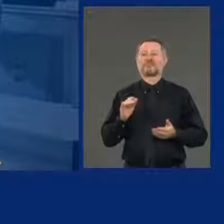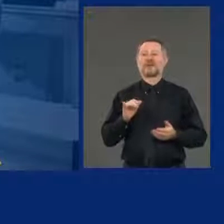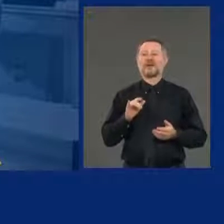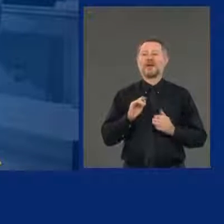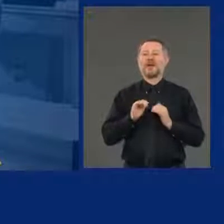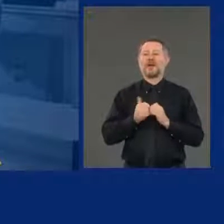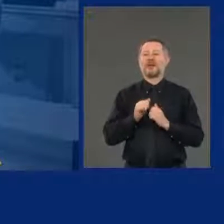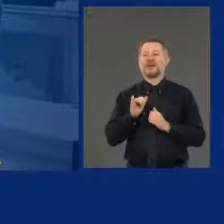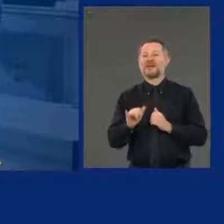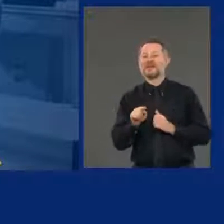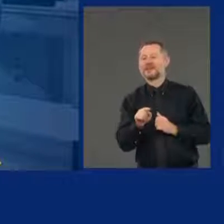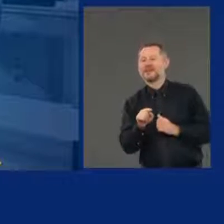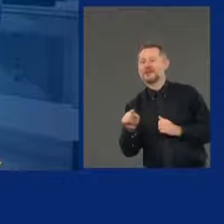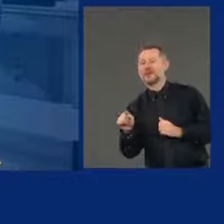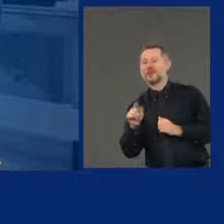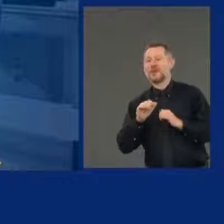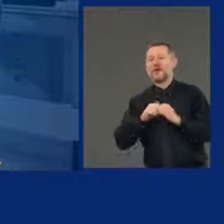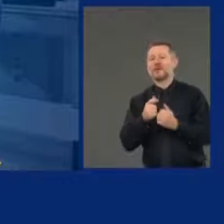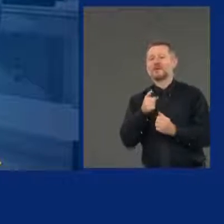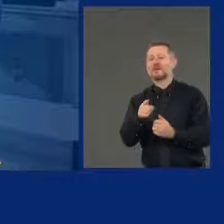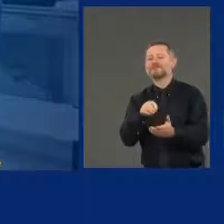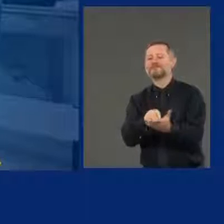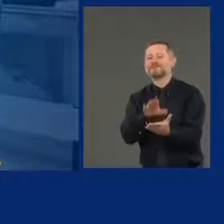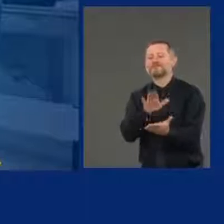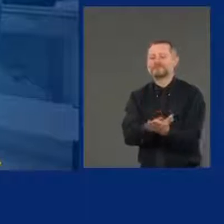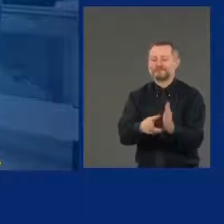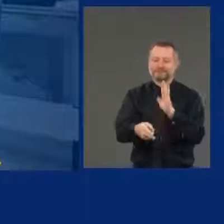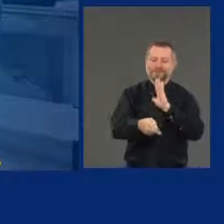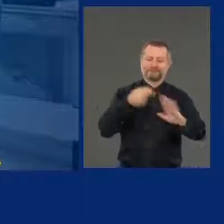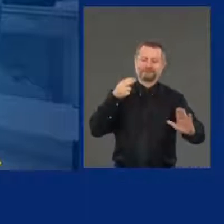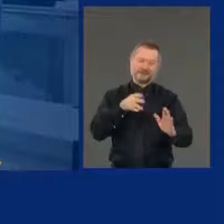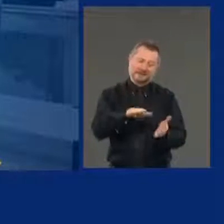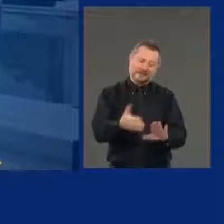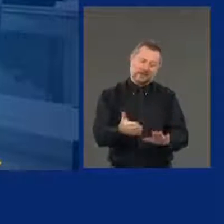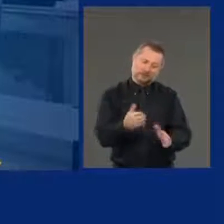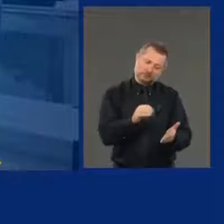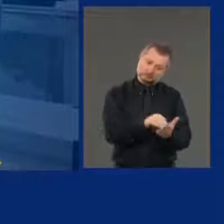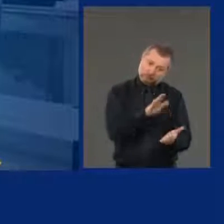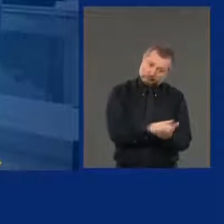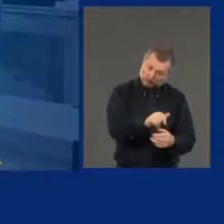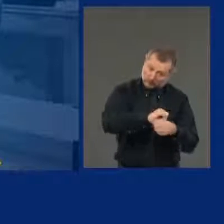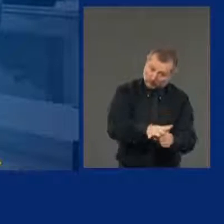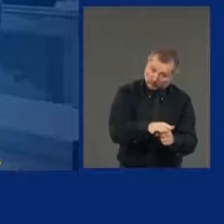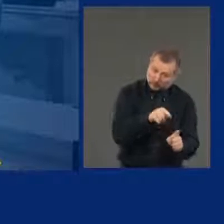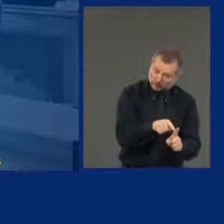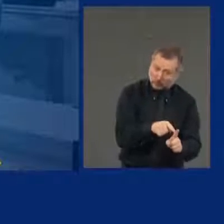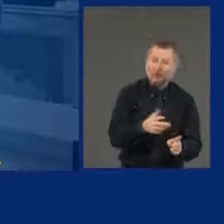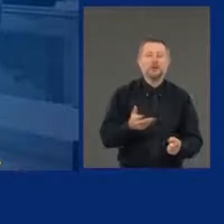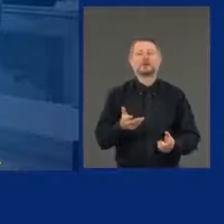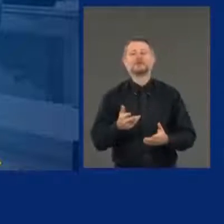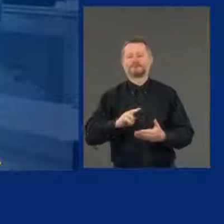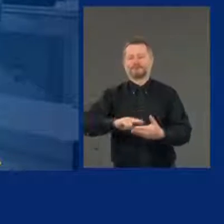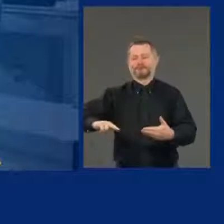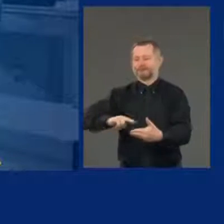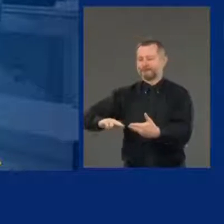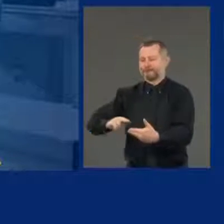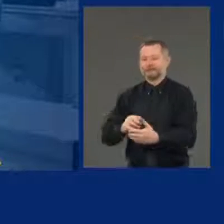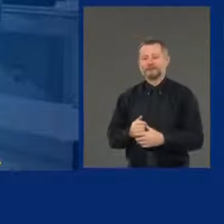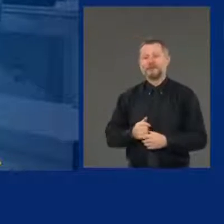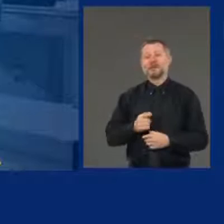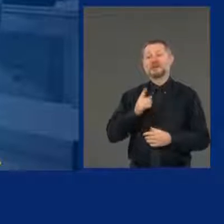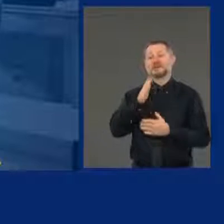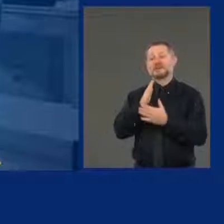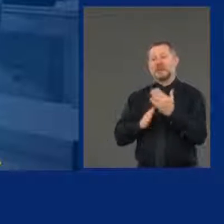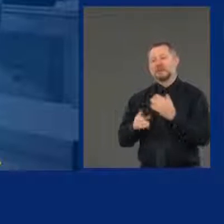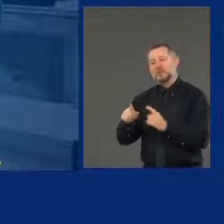people are recording a cause of death across the nation. And you have situations